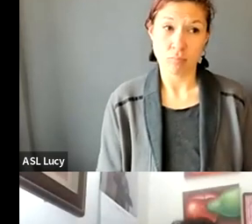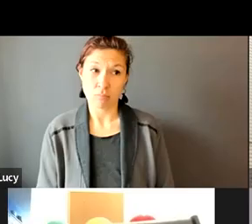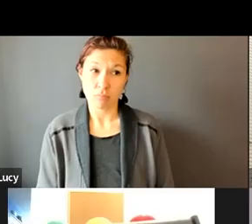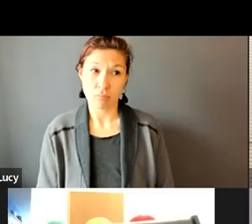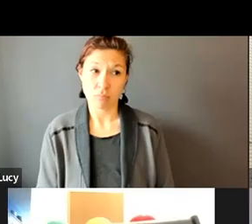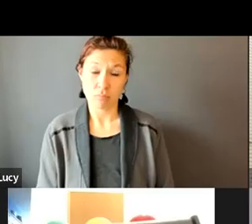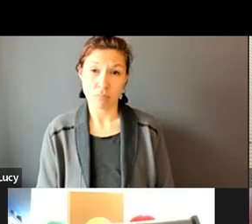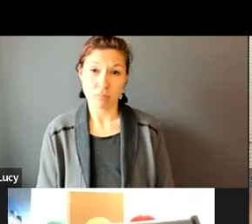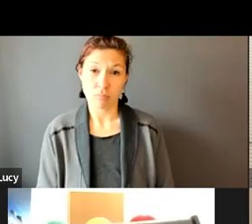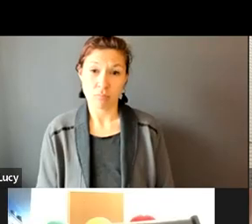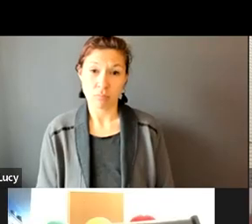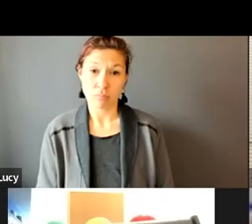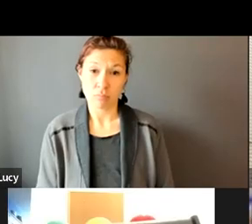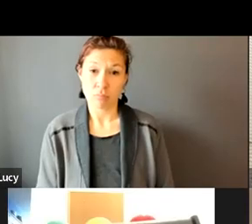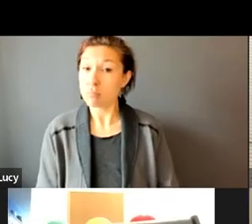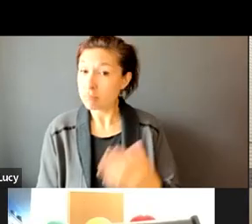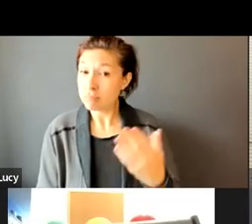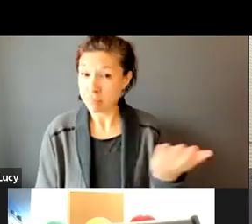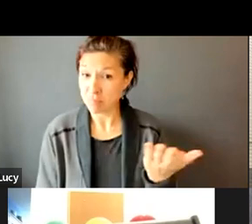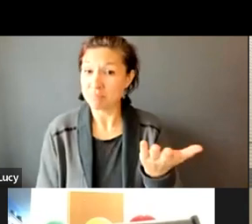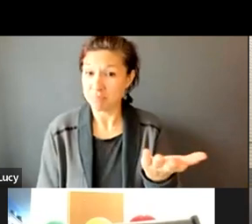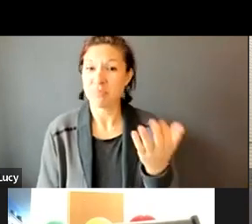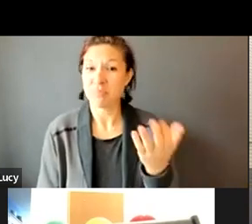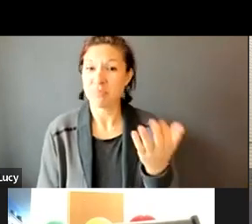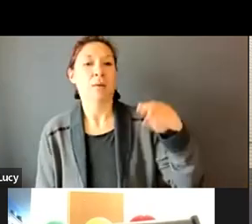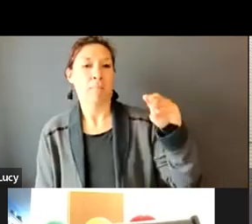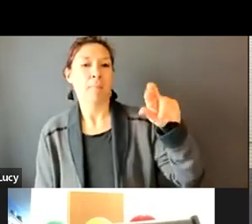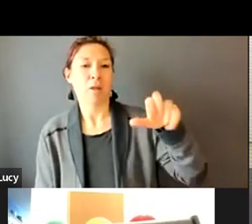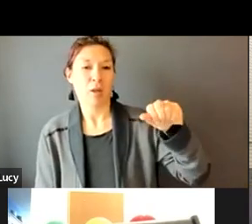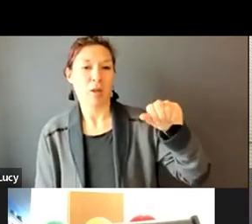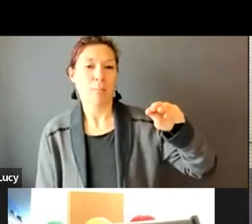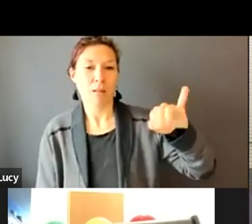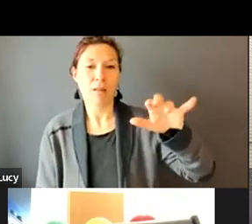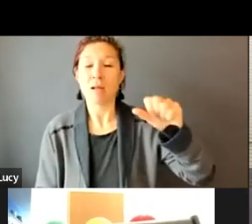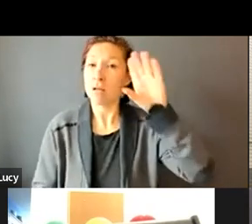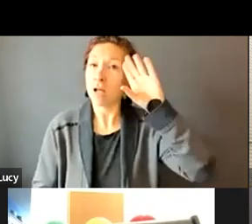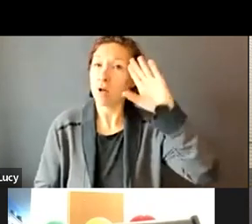Paula Ortiz buenos noches